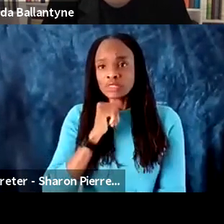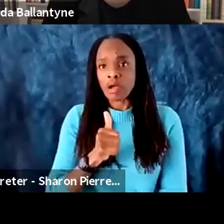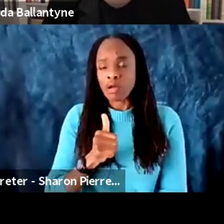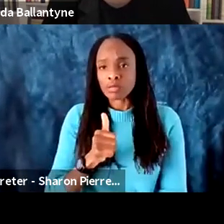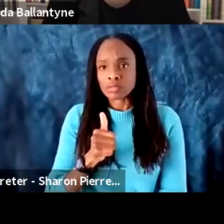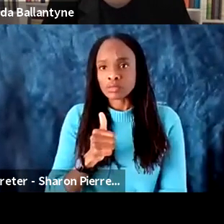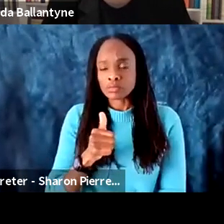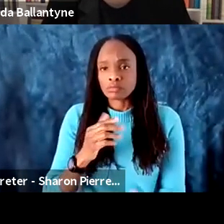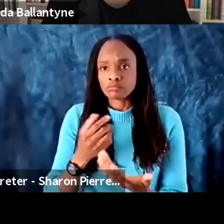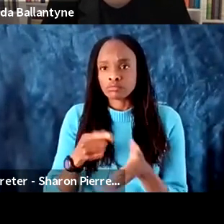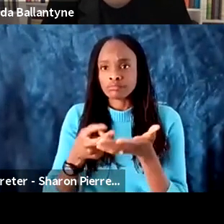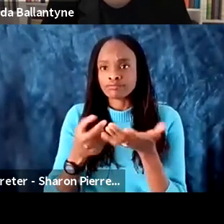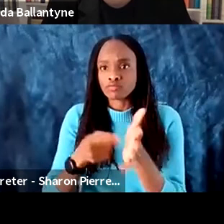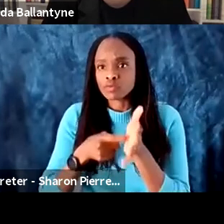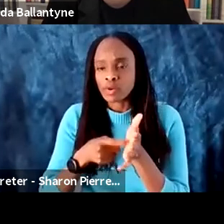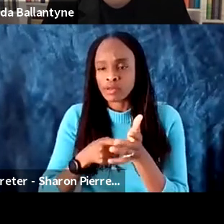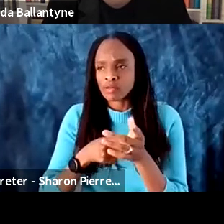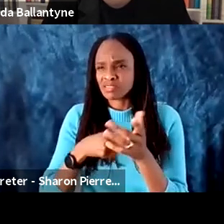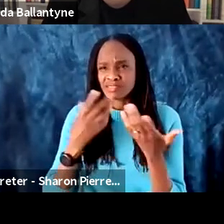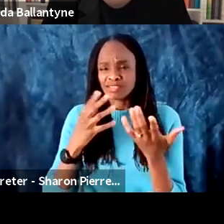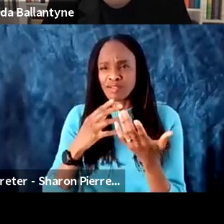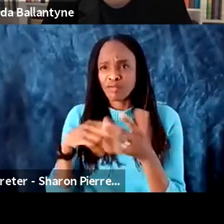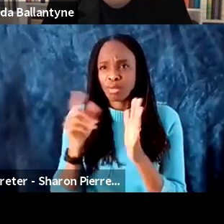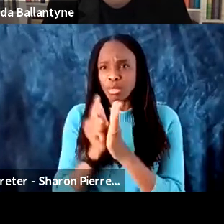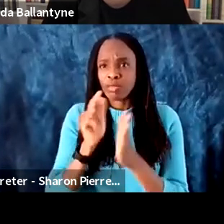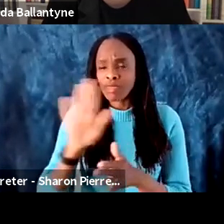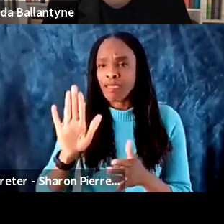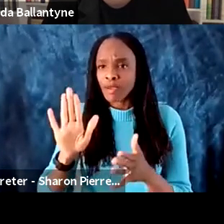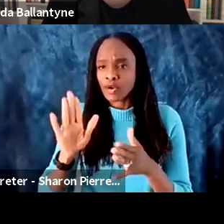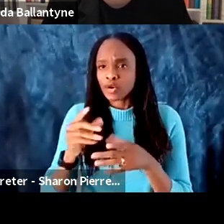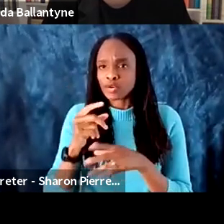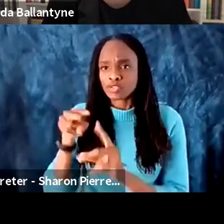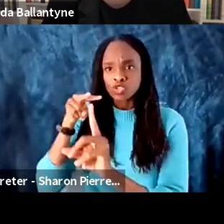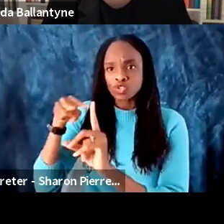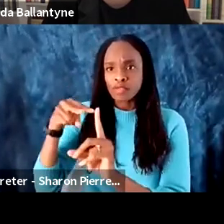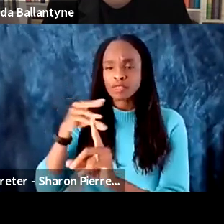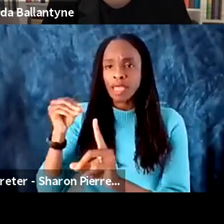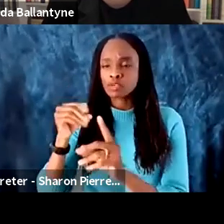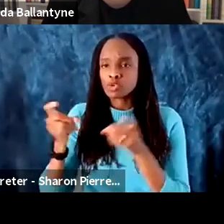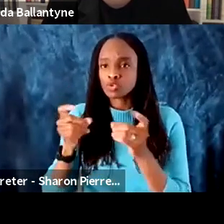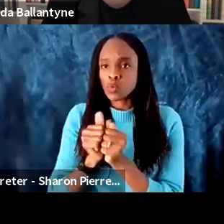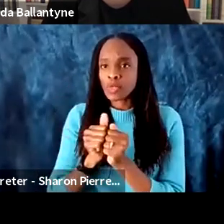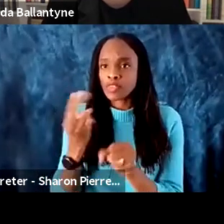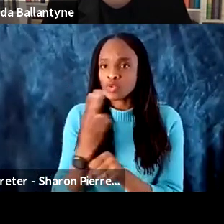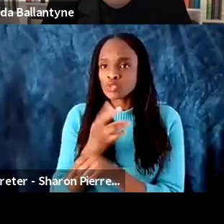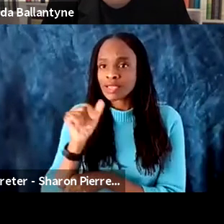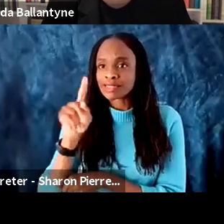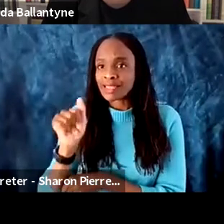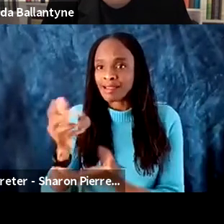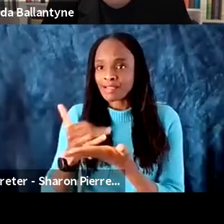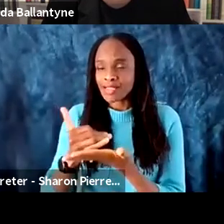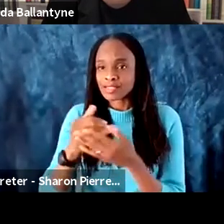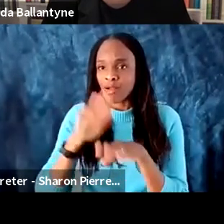and completely violating surveillance and a control by the use of data collected on them that